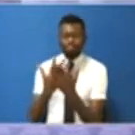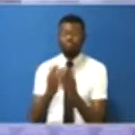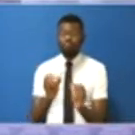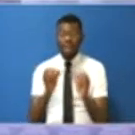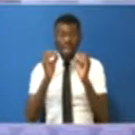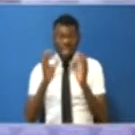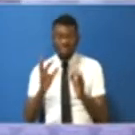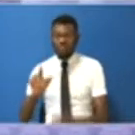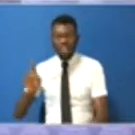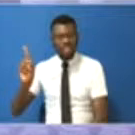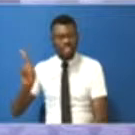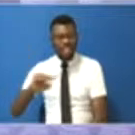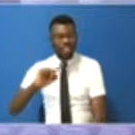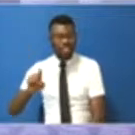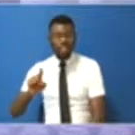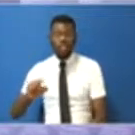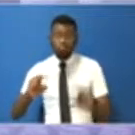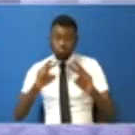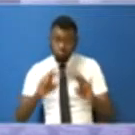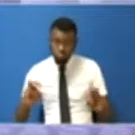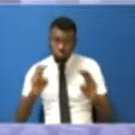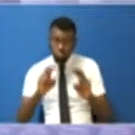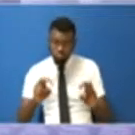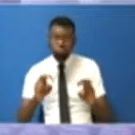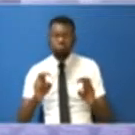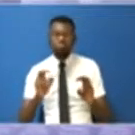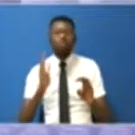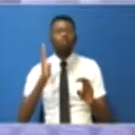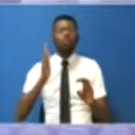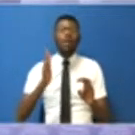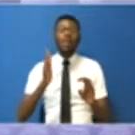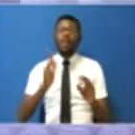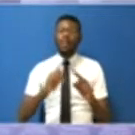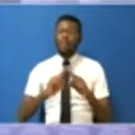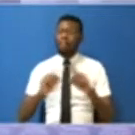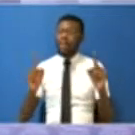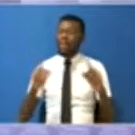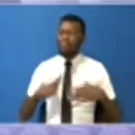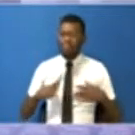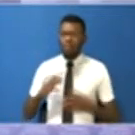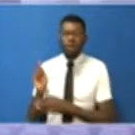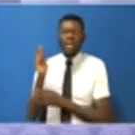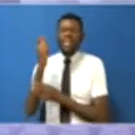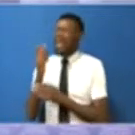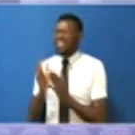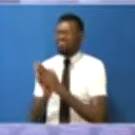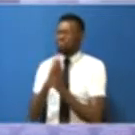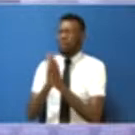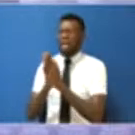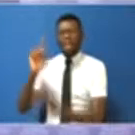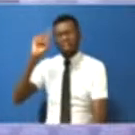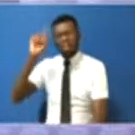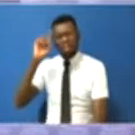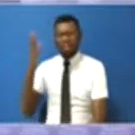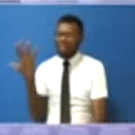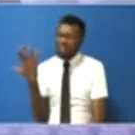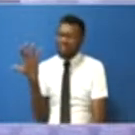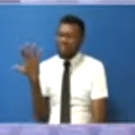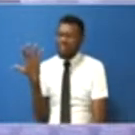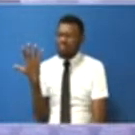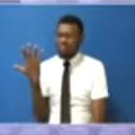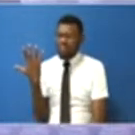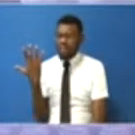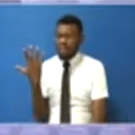is for the investigative capacity we didn't come to do that here all i'm telling kenya can i finish can i finish